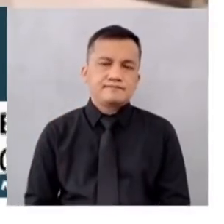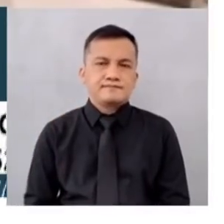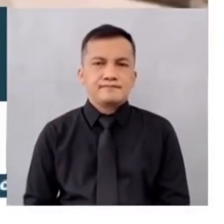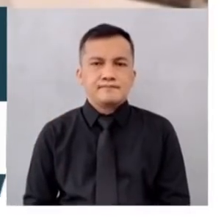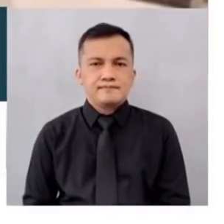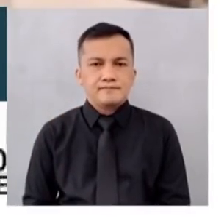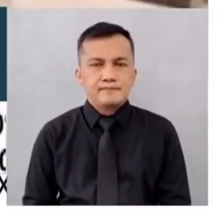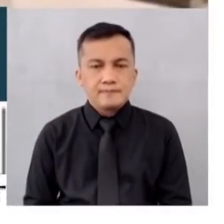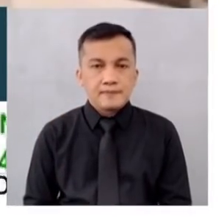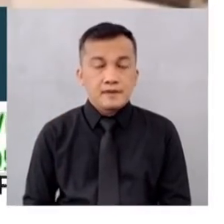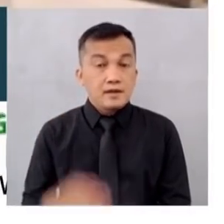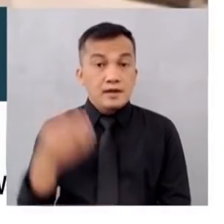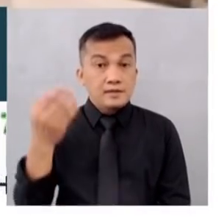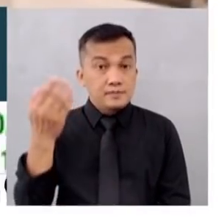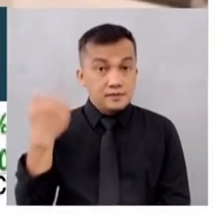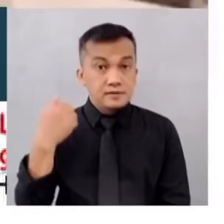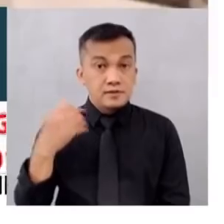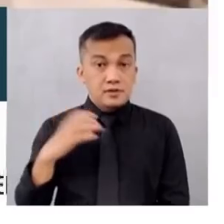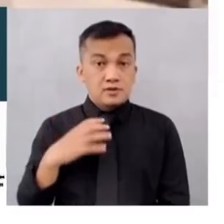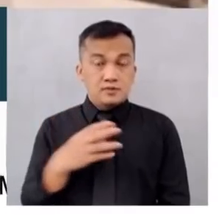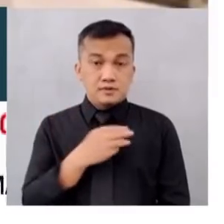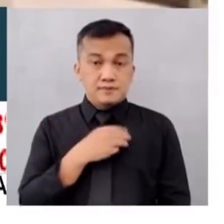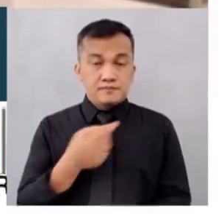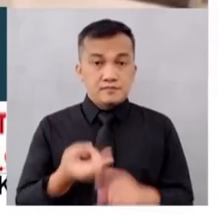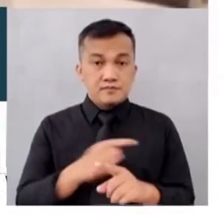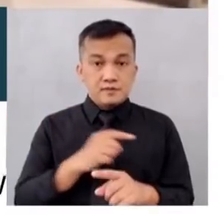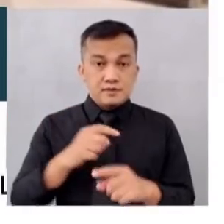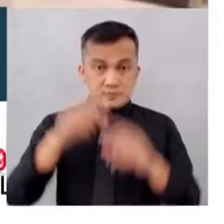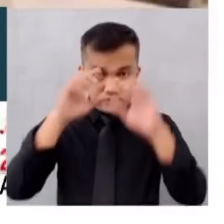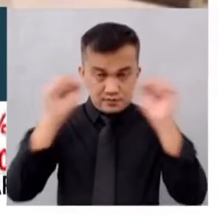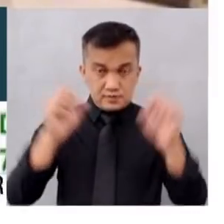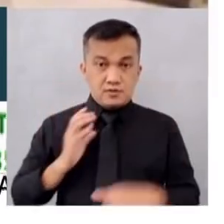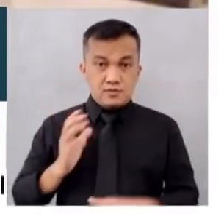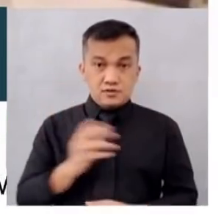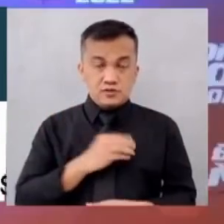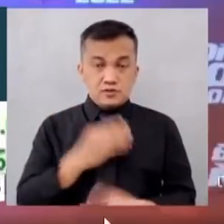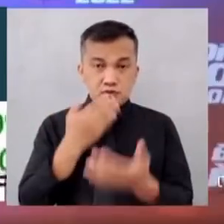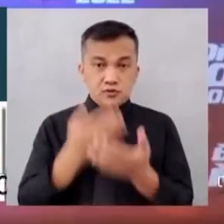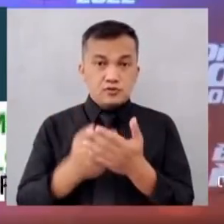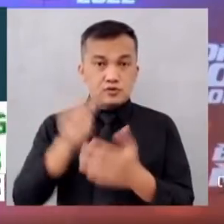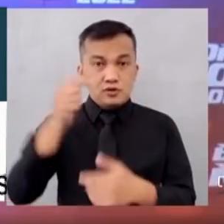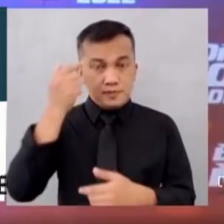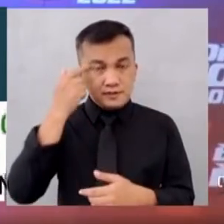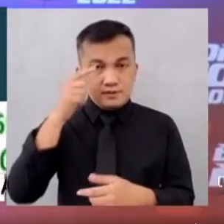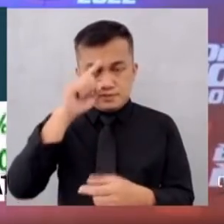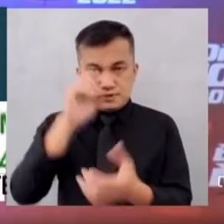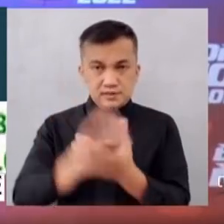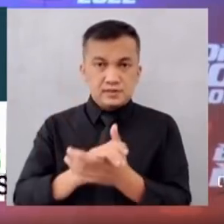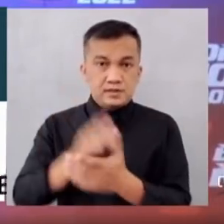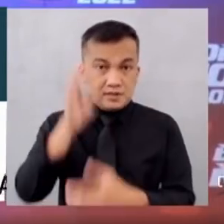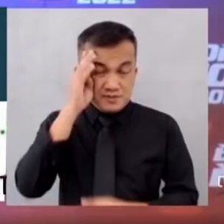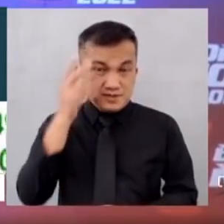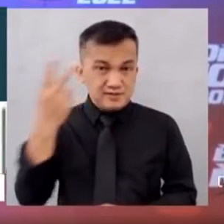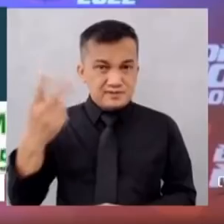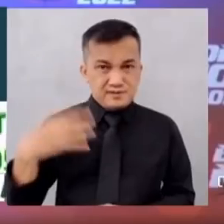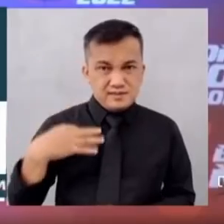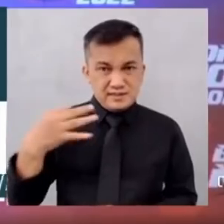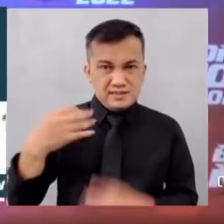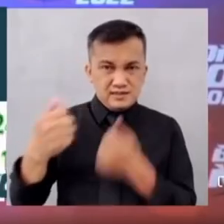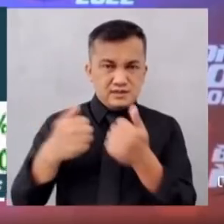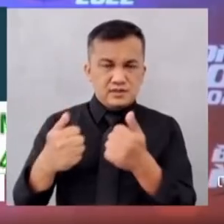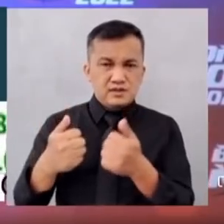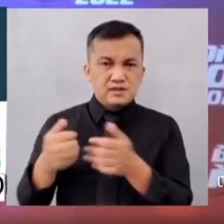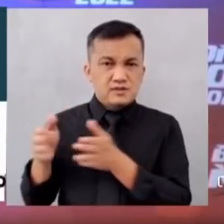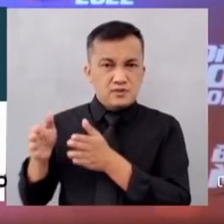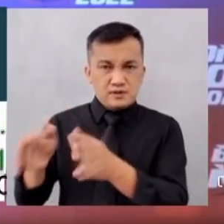A former commissioner from the Presidential Commission on Good Government believes Marcos's candidacy is just another way for the family